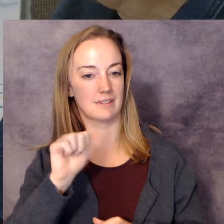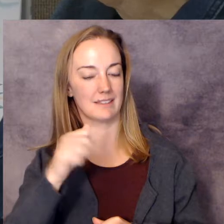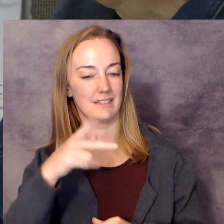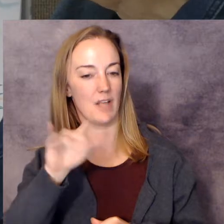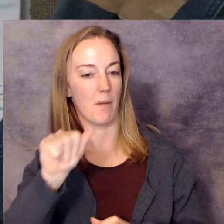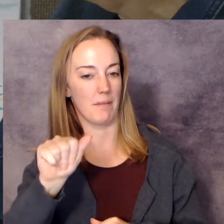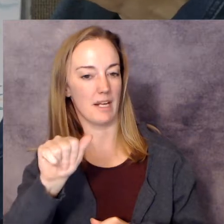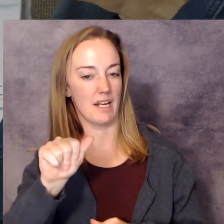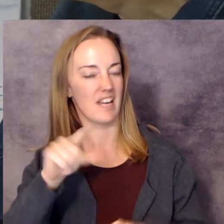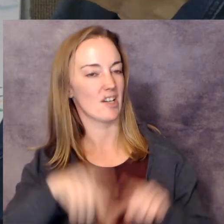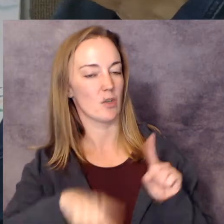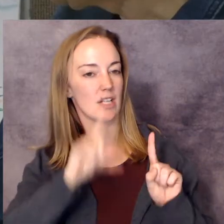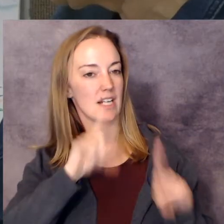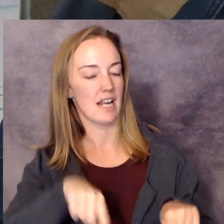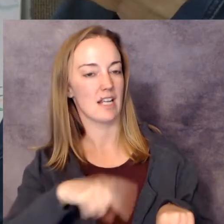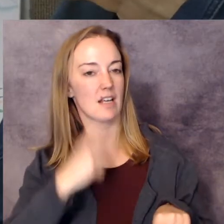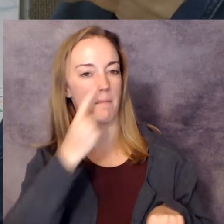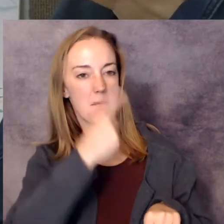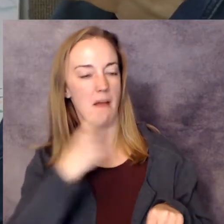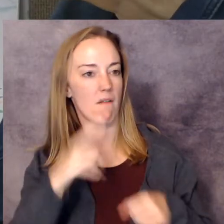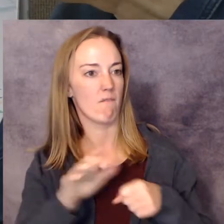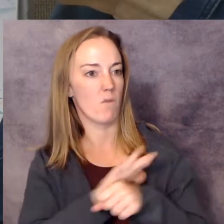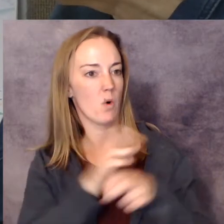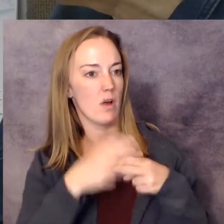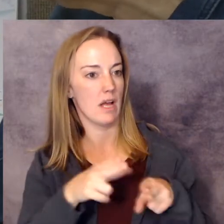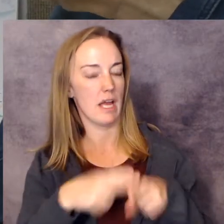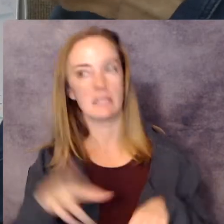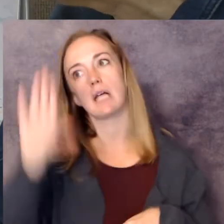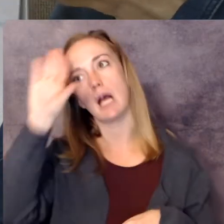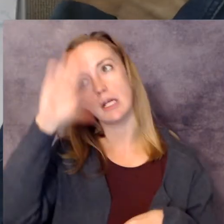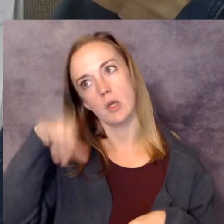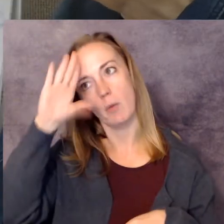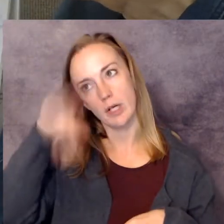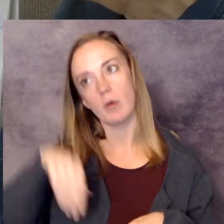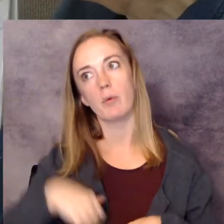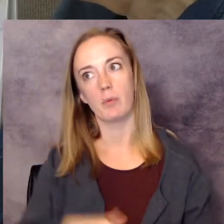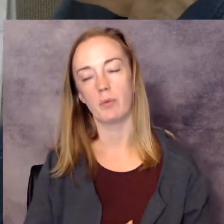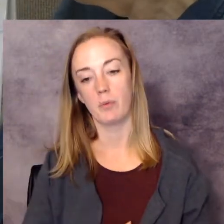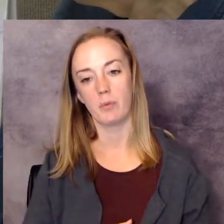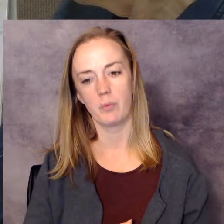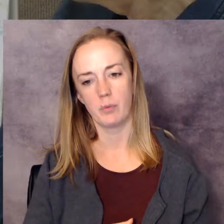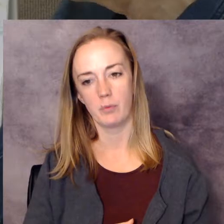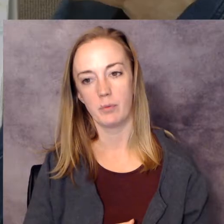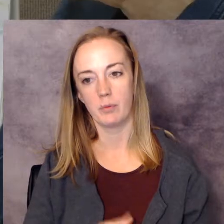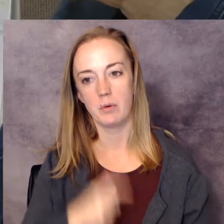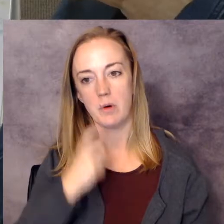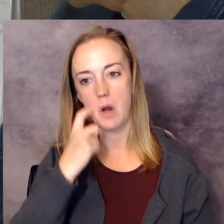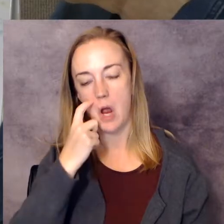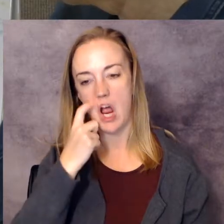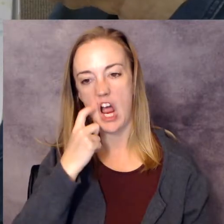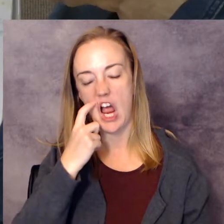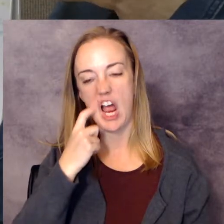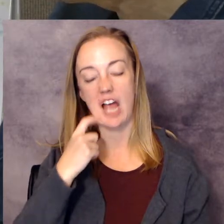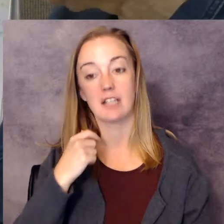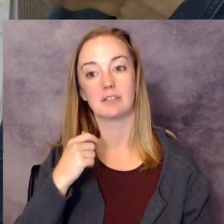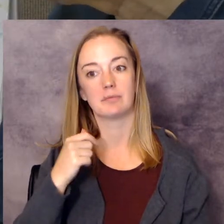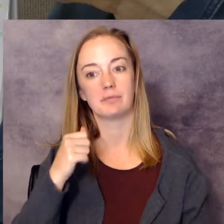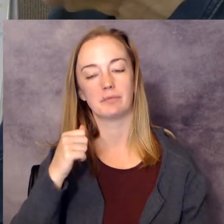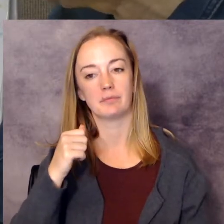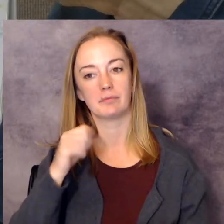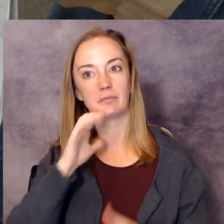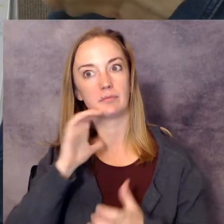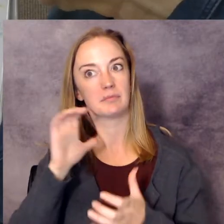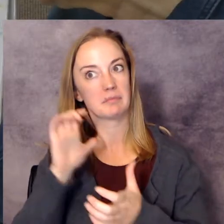His mouth was full of eggs. I know," said Mr. Seahorse. "The missus has laid her eggs, and now